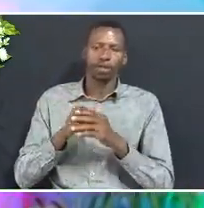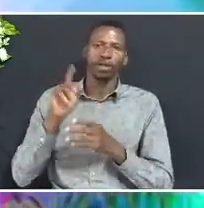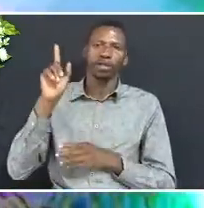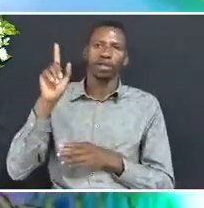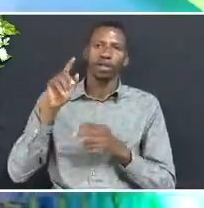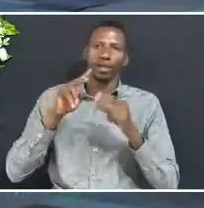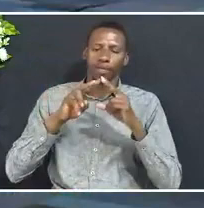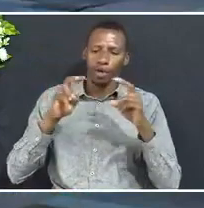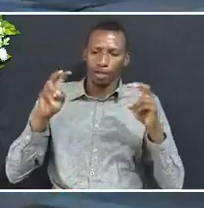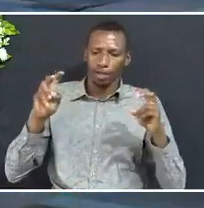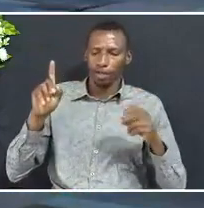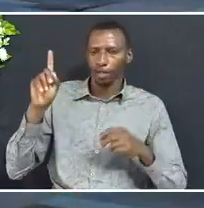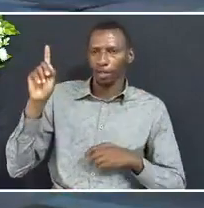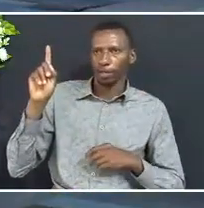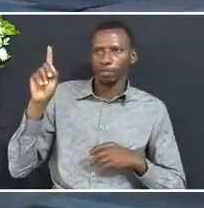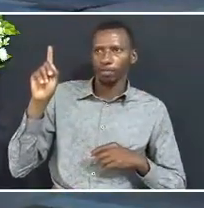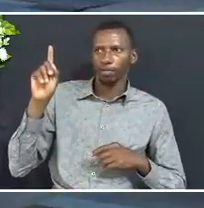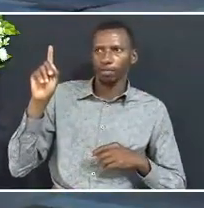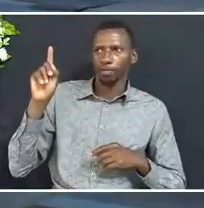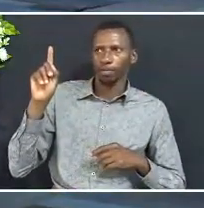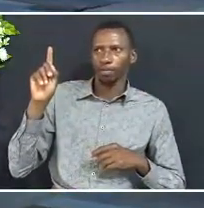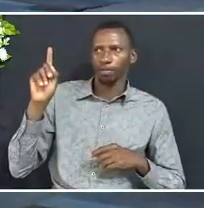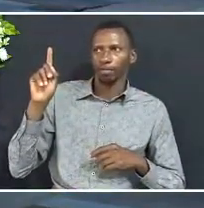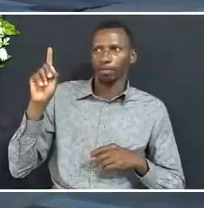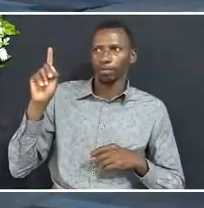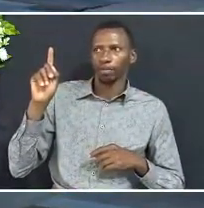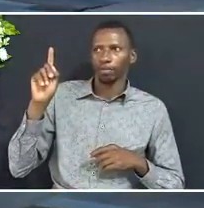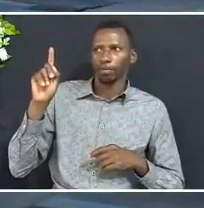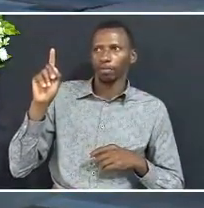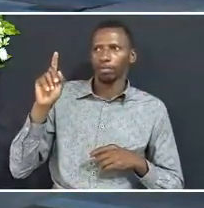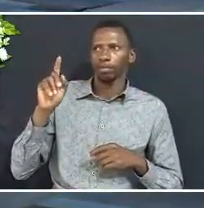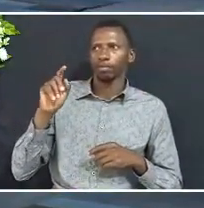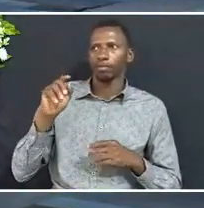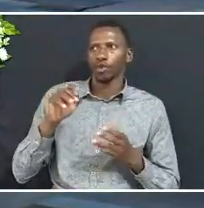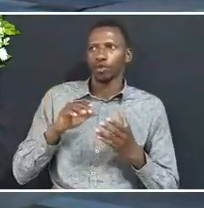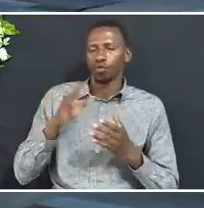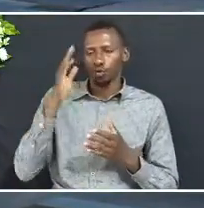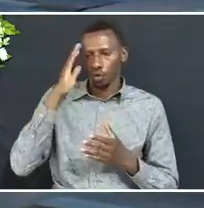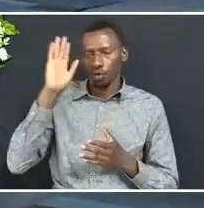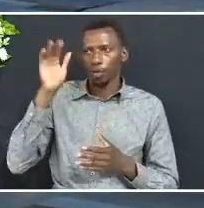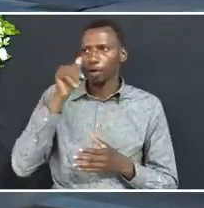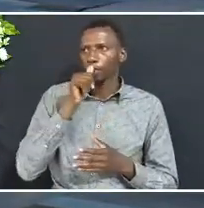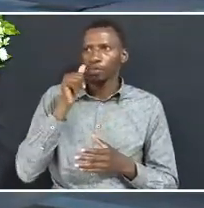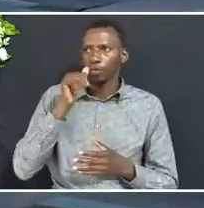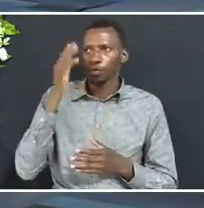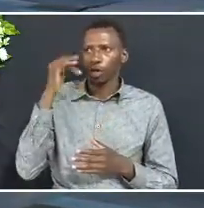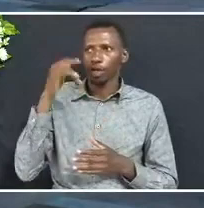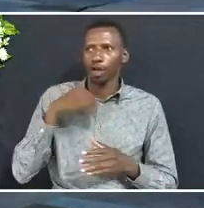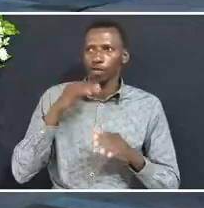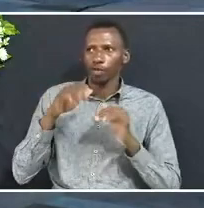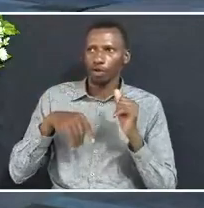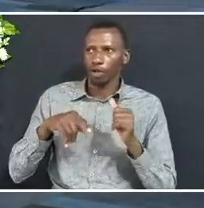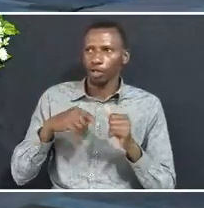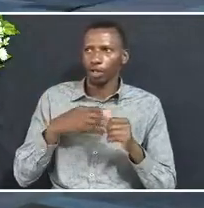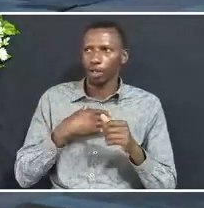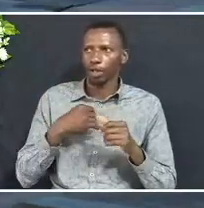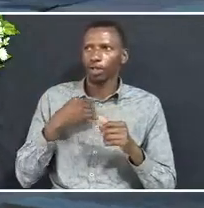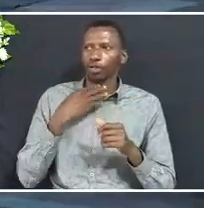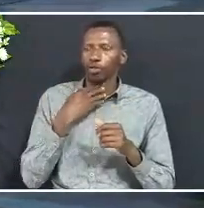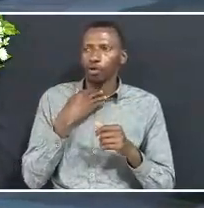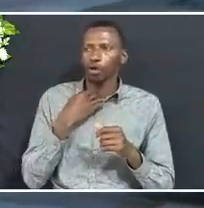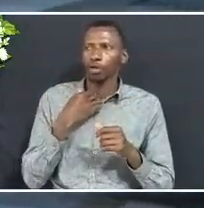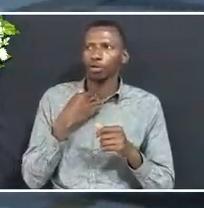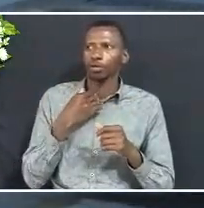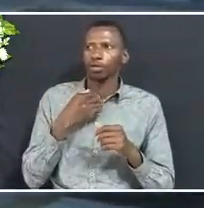and seeking to know of his secrets, why he has called us, and seeking to